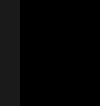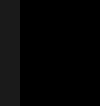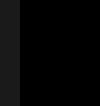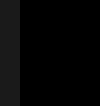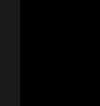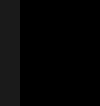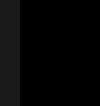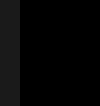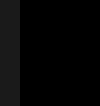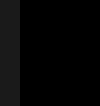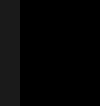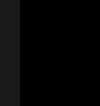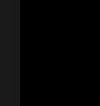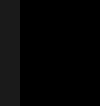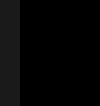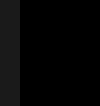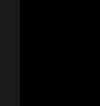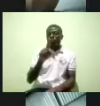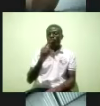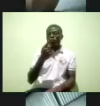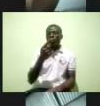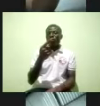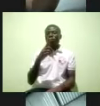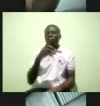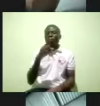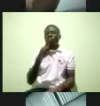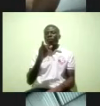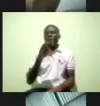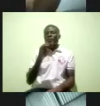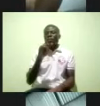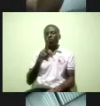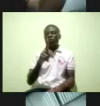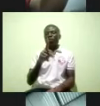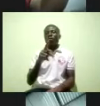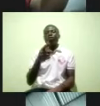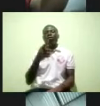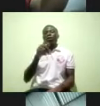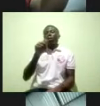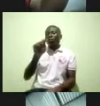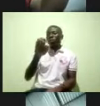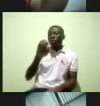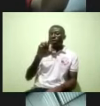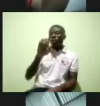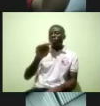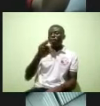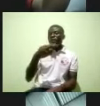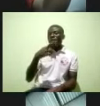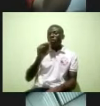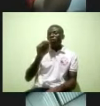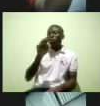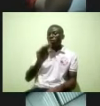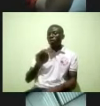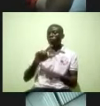link in the group. One of the link is our Telegram group. If you want to keep staying informed, then